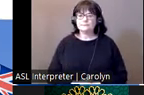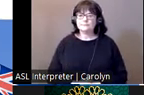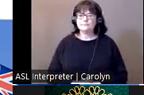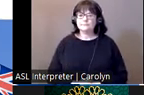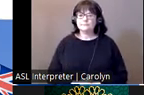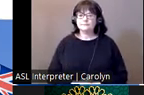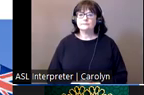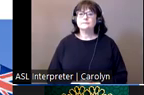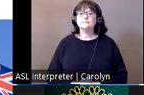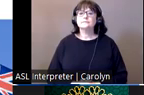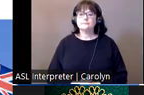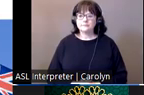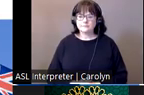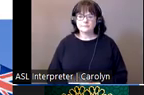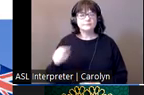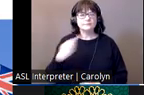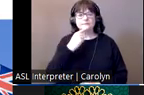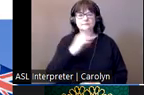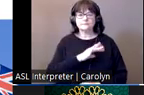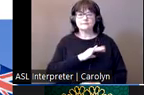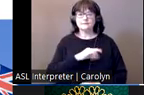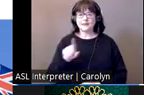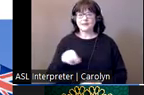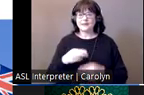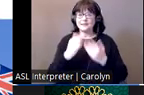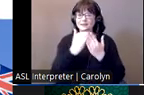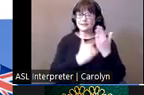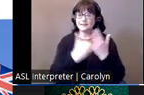All right. Nice. The list is excellent and has LBS written all over it.